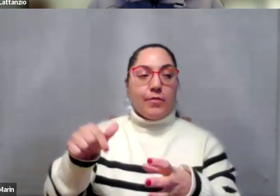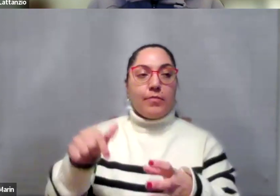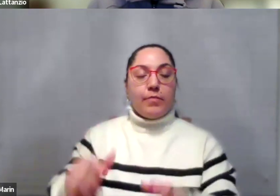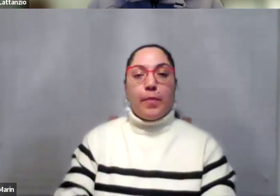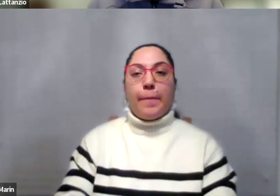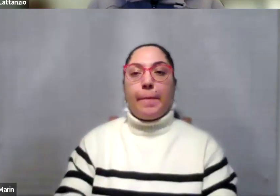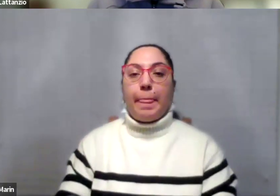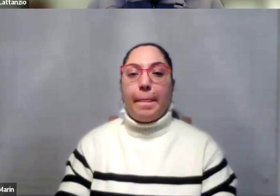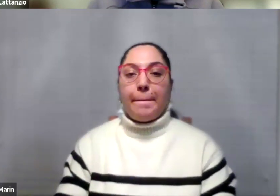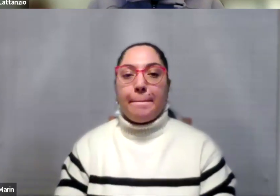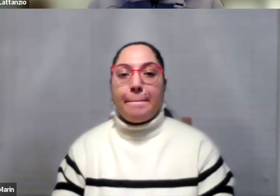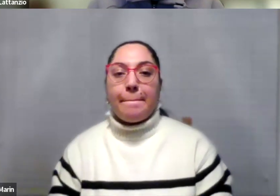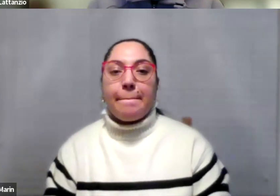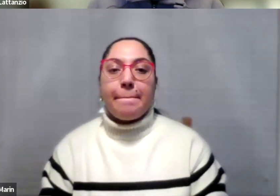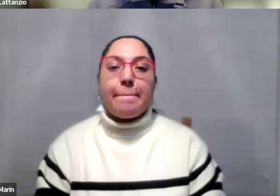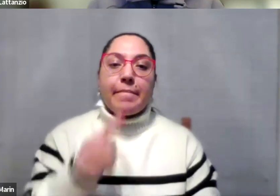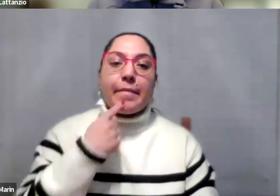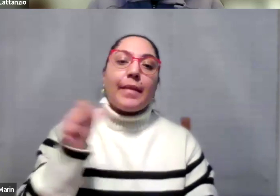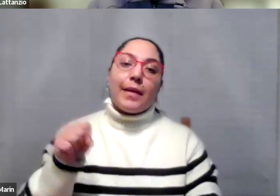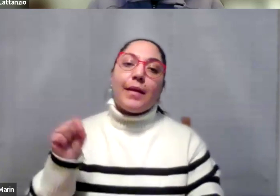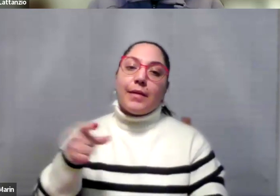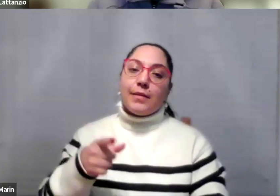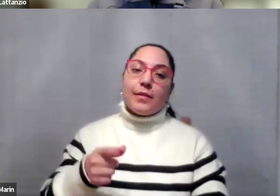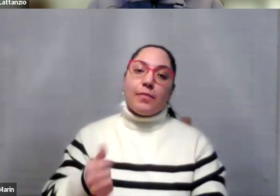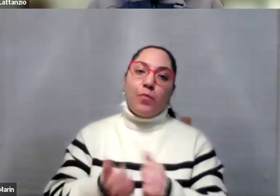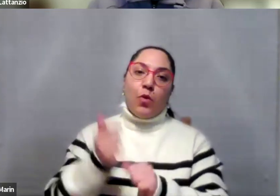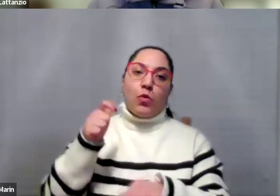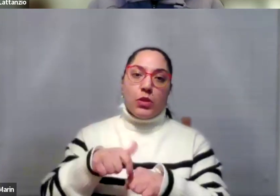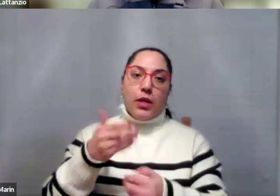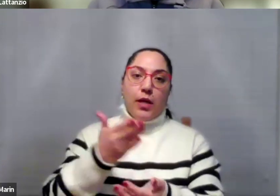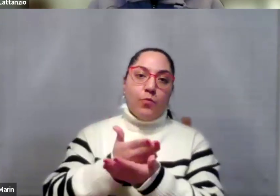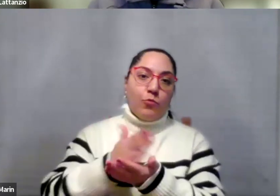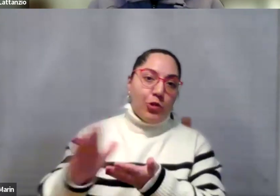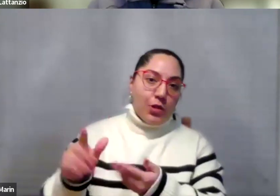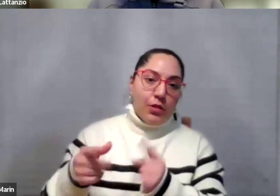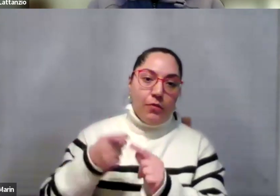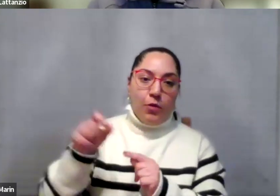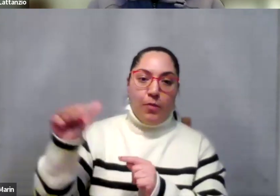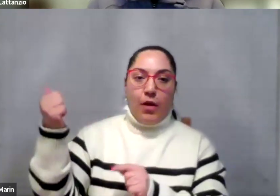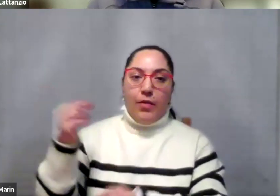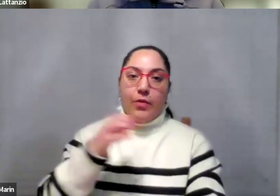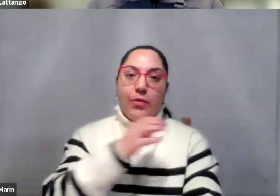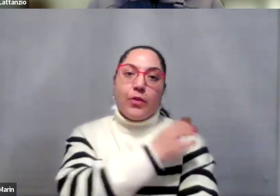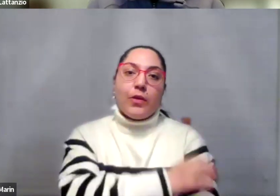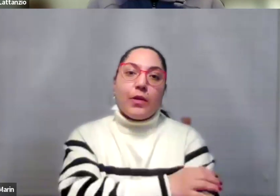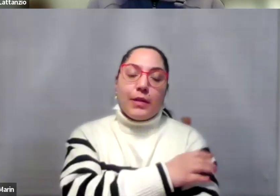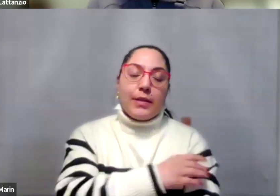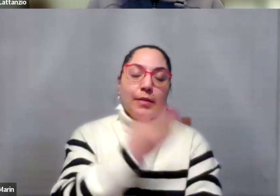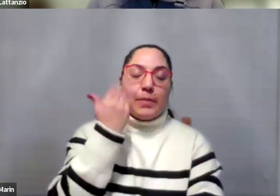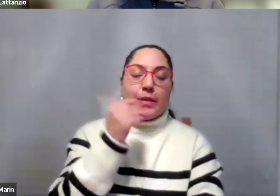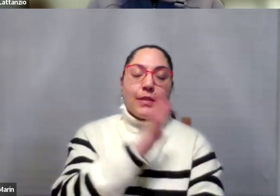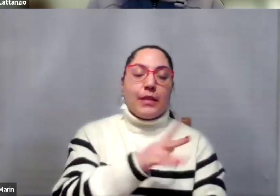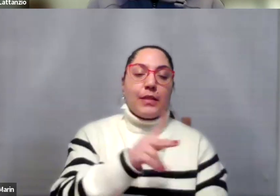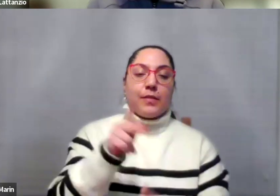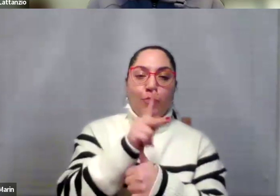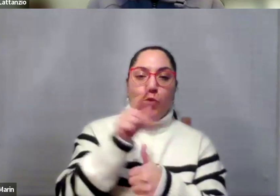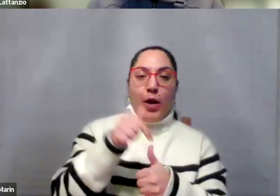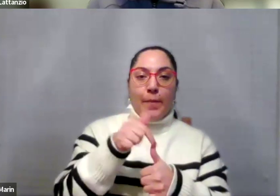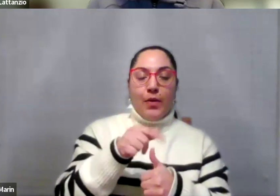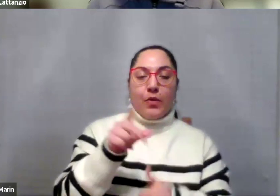Yeah, they said he's rejected by first clinics in Maryland due to autism diagnoses. And it happens. Um,